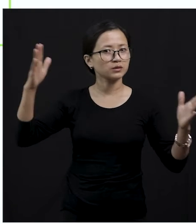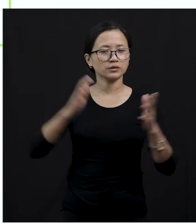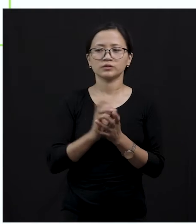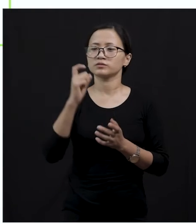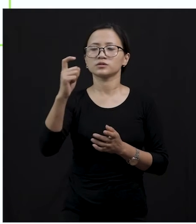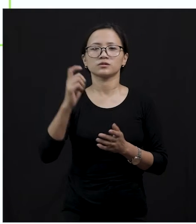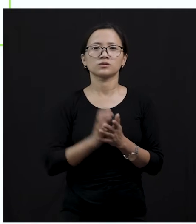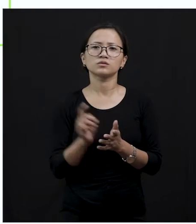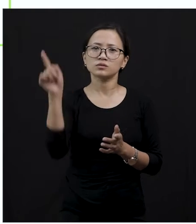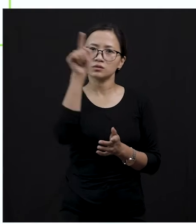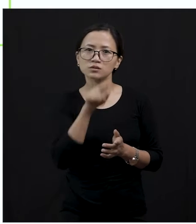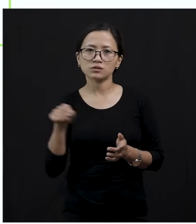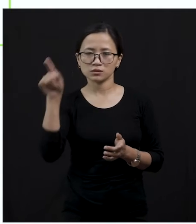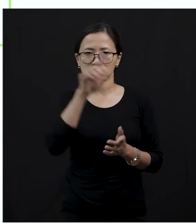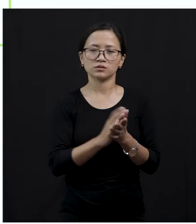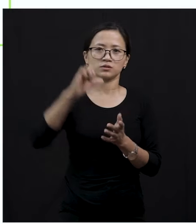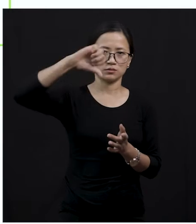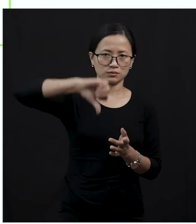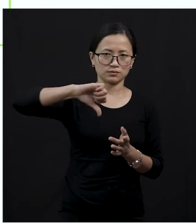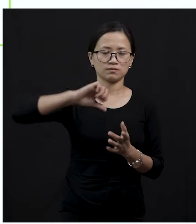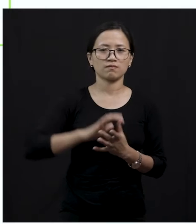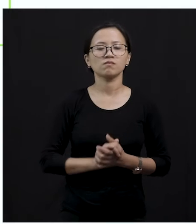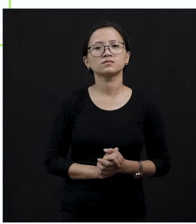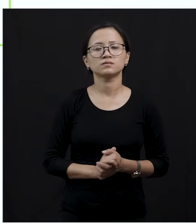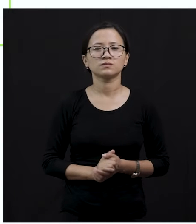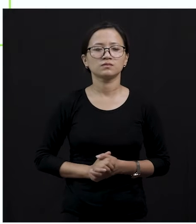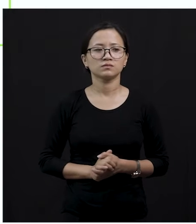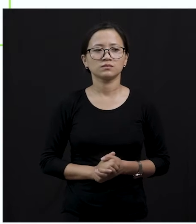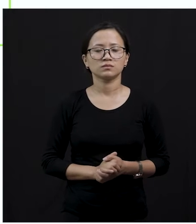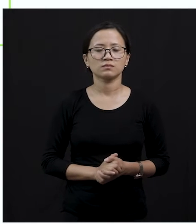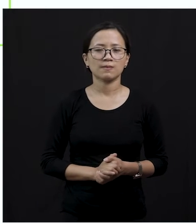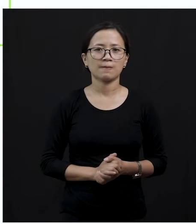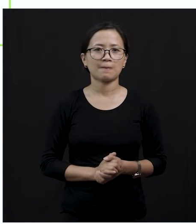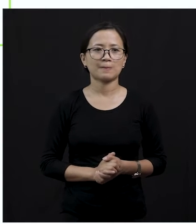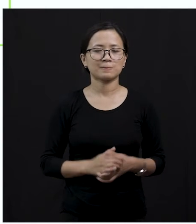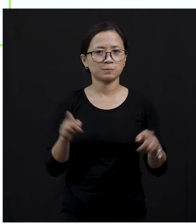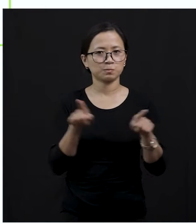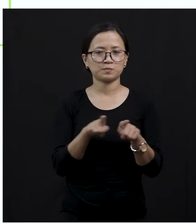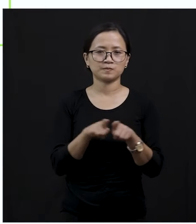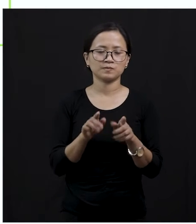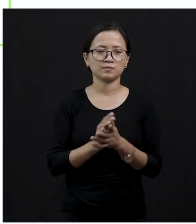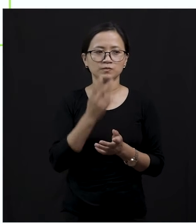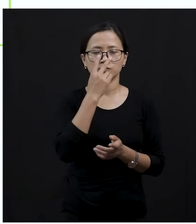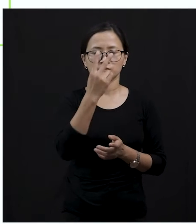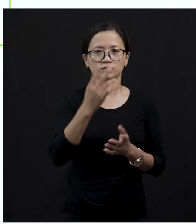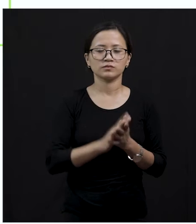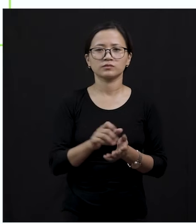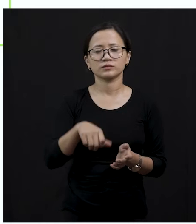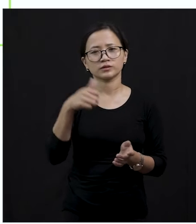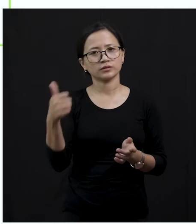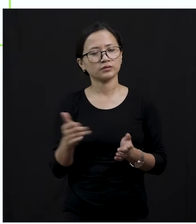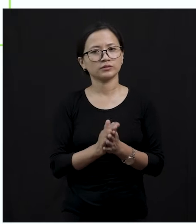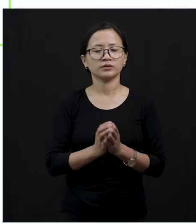right. So we circle the bigger number 9. Okay. In the same way, we will look at another